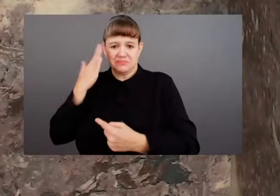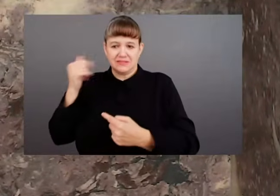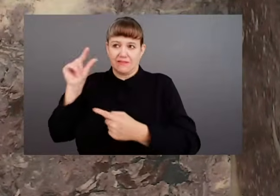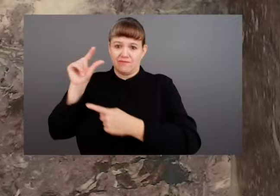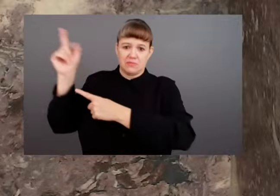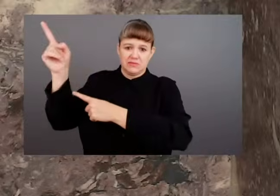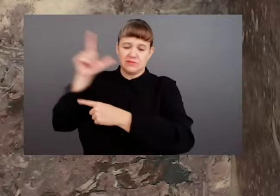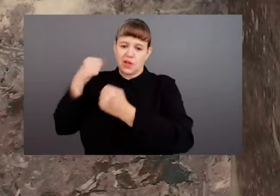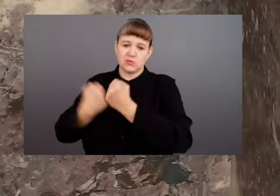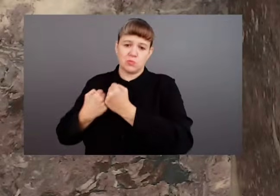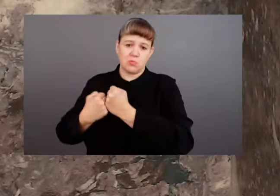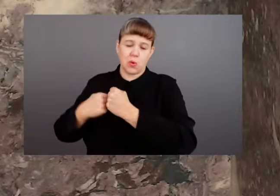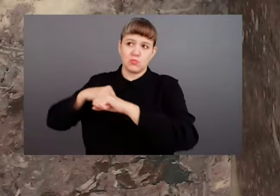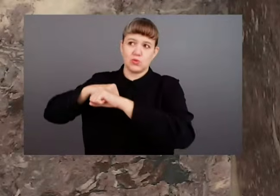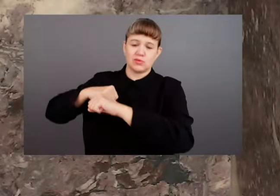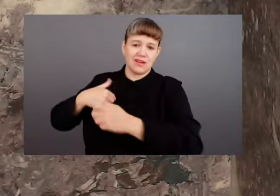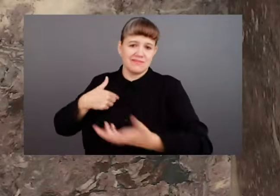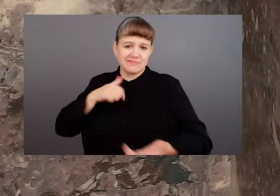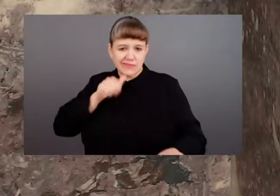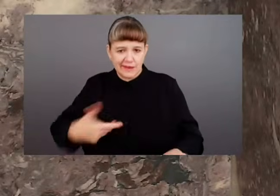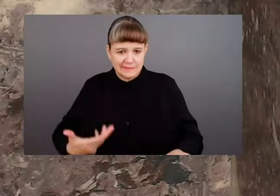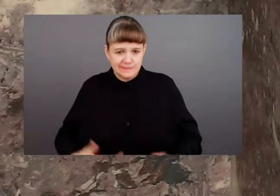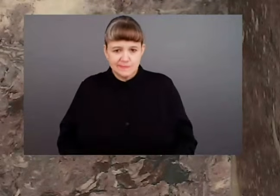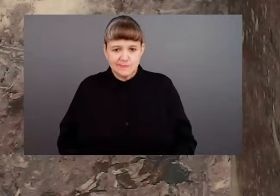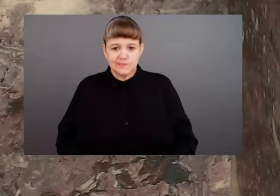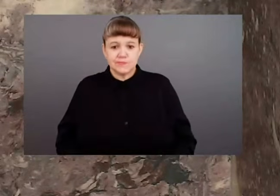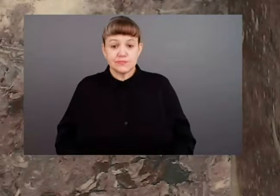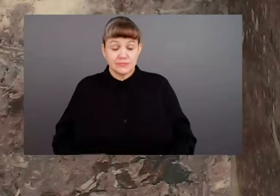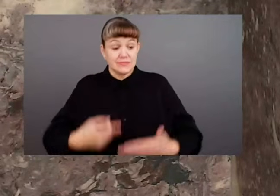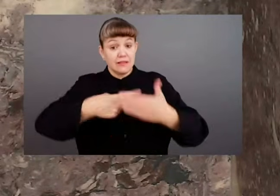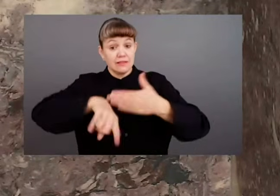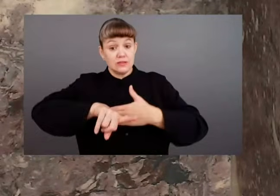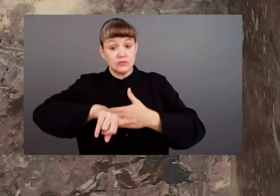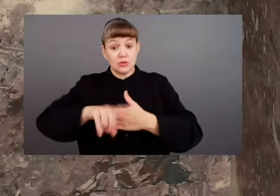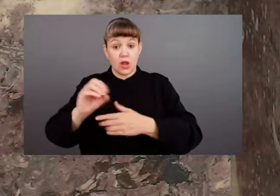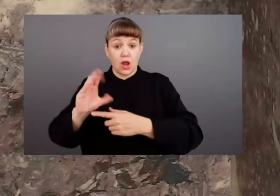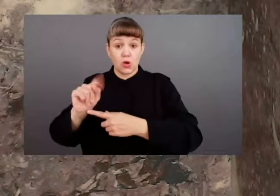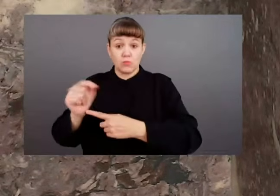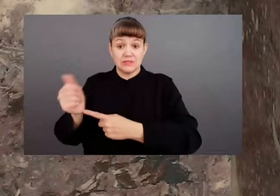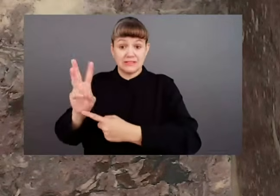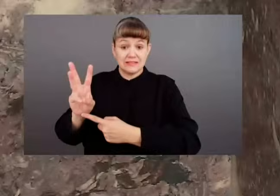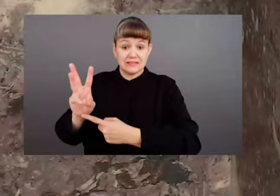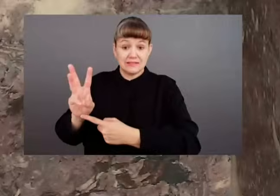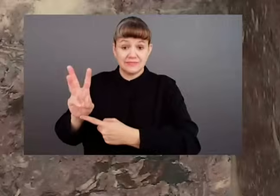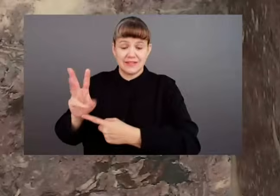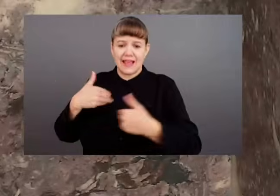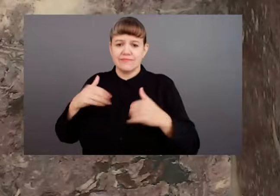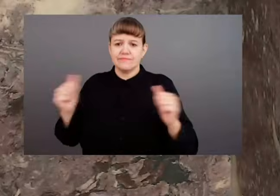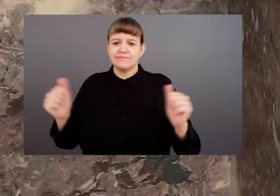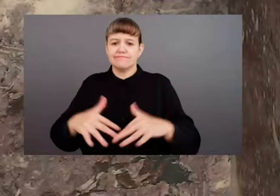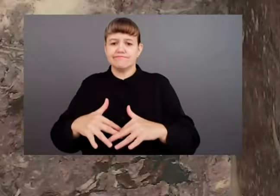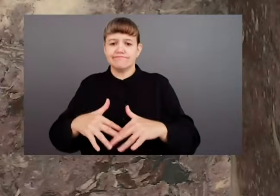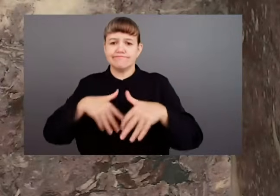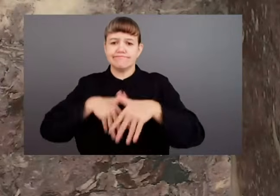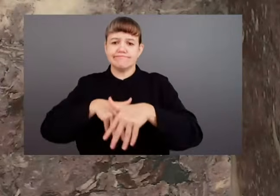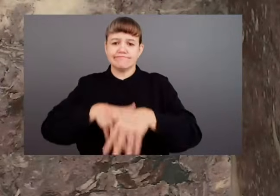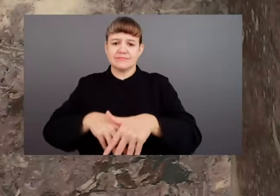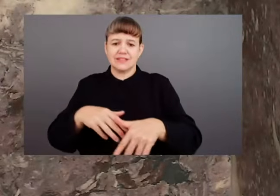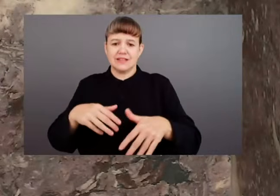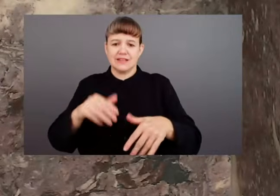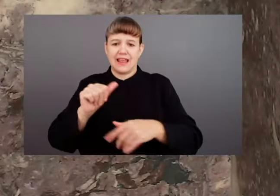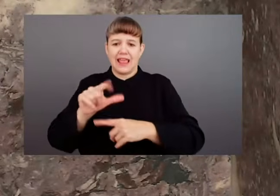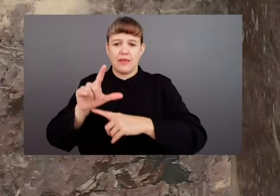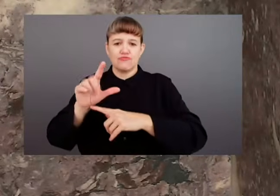on October 16th, there's a Safer Streets rally planned at the CN Centre Arena with hundreds, if not thousands, who will